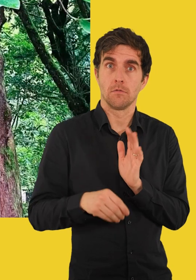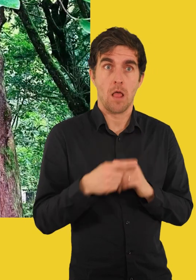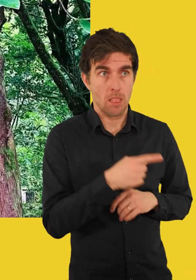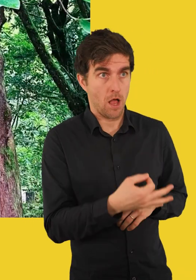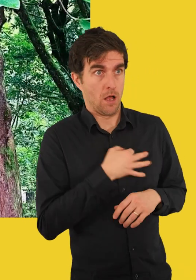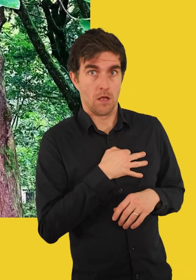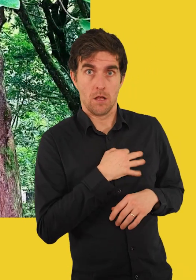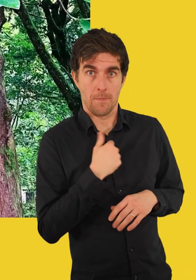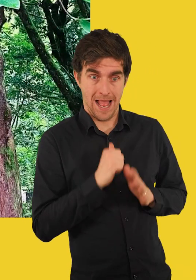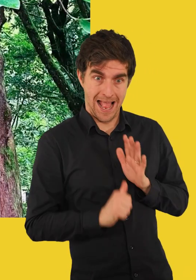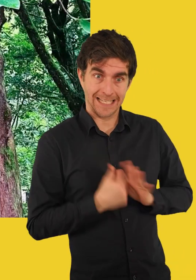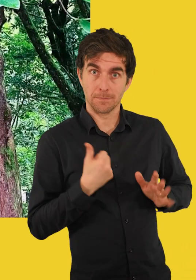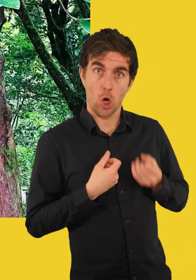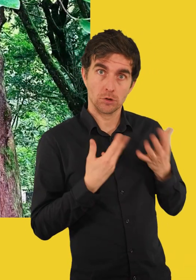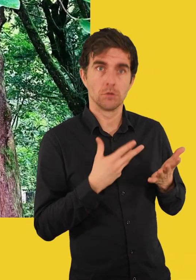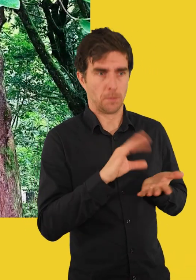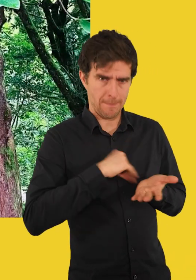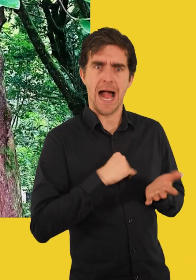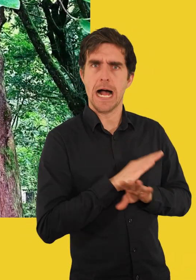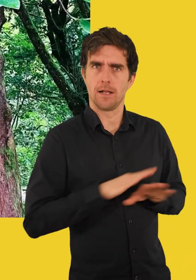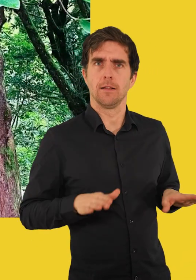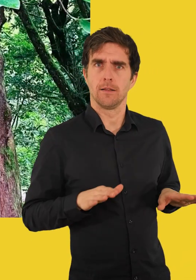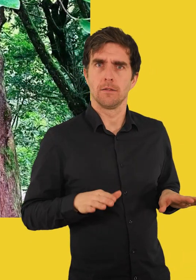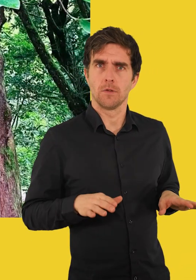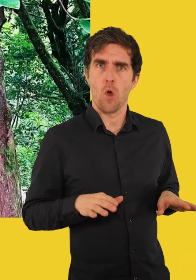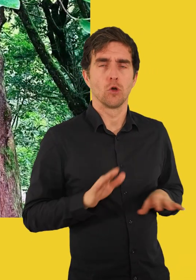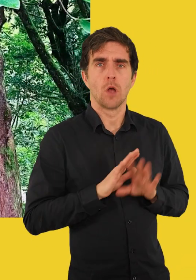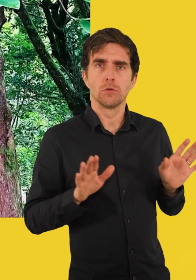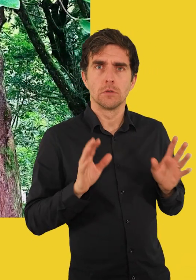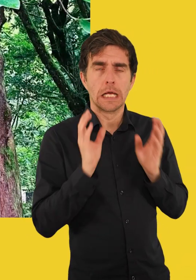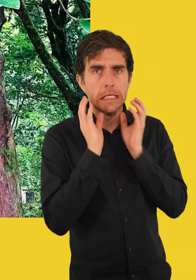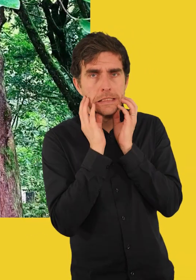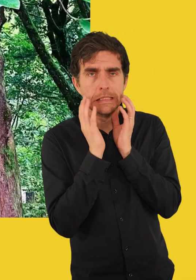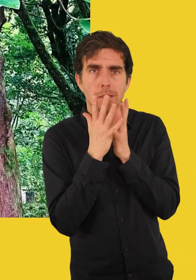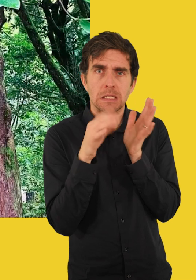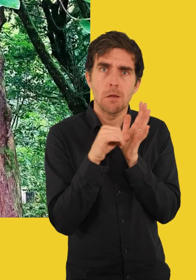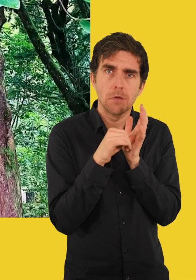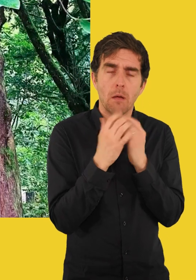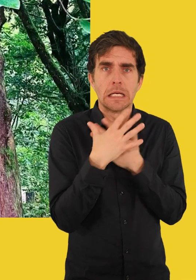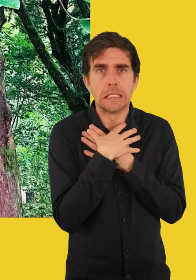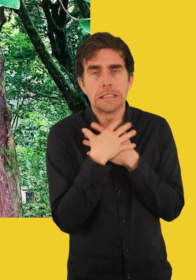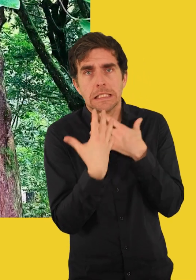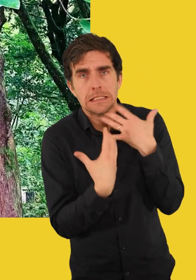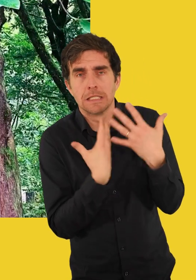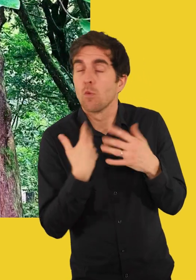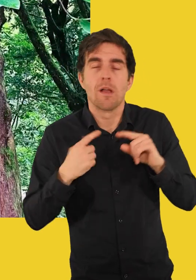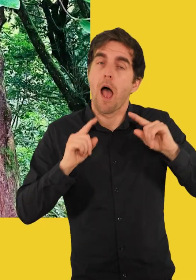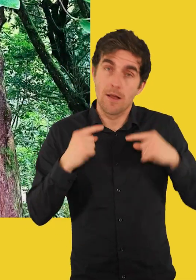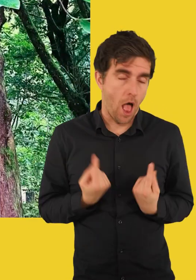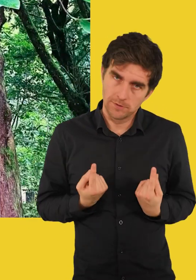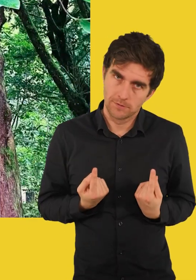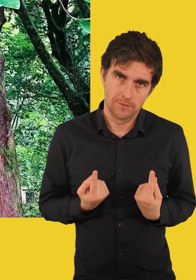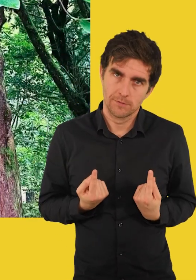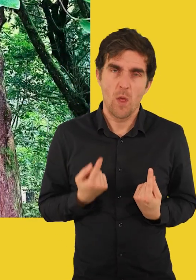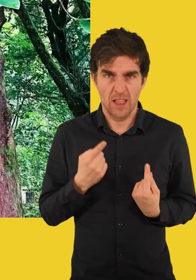for what is essentially your expertise. And also, don't take on huge problems individually, because we can't do